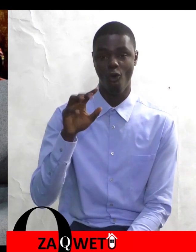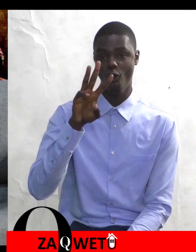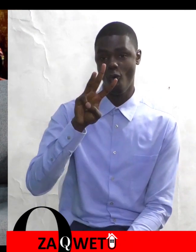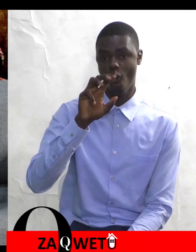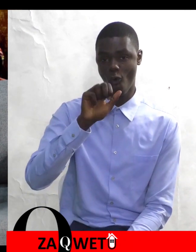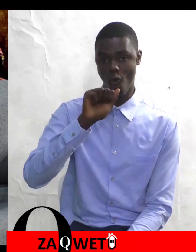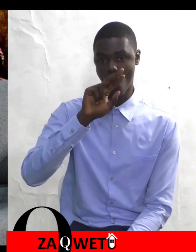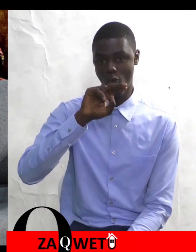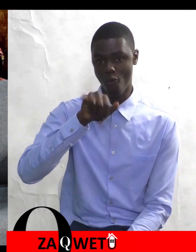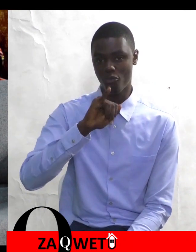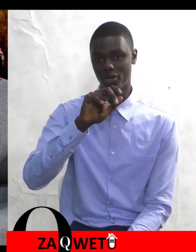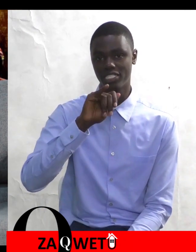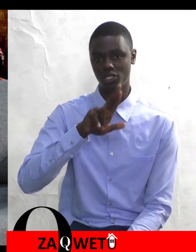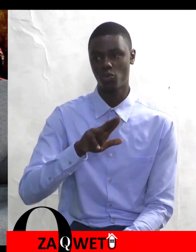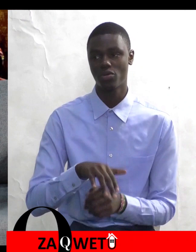Wanjiku.